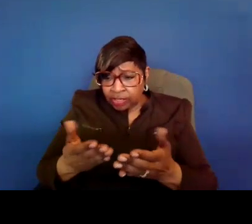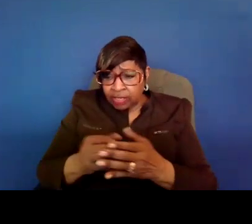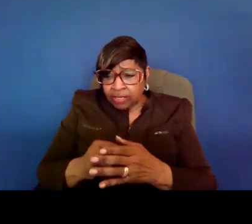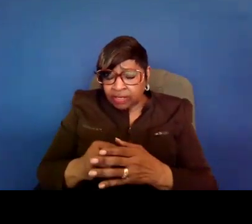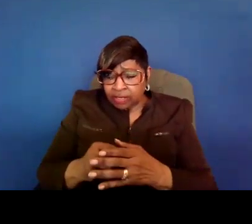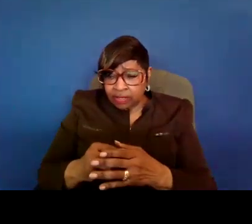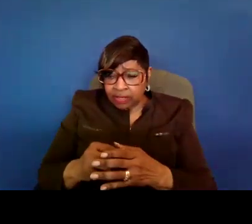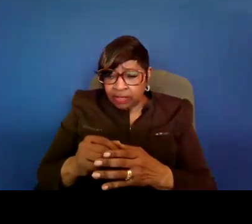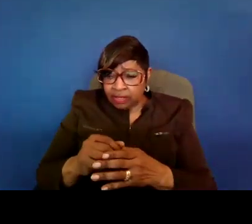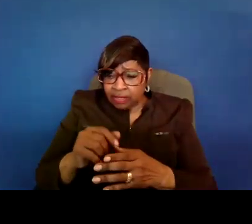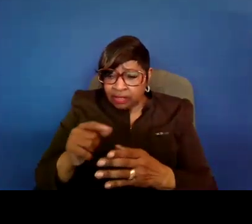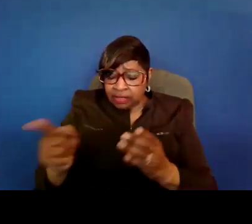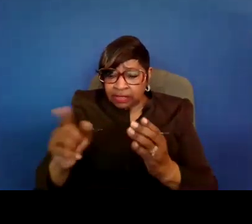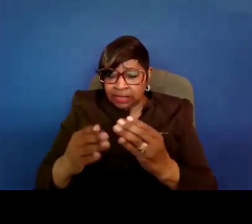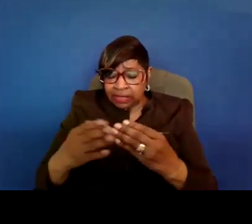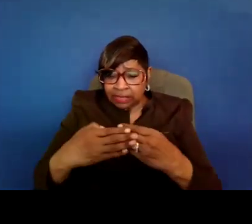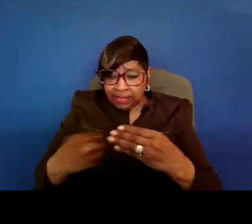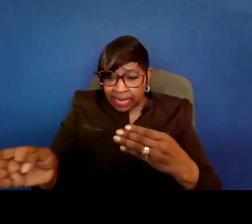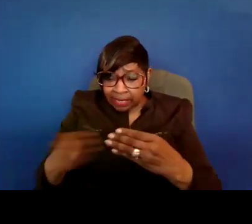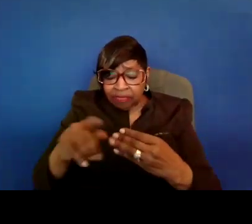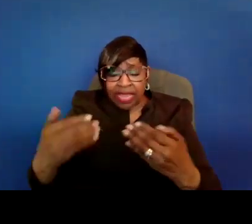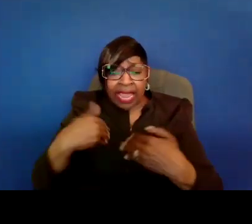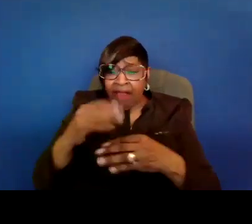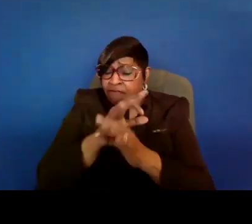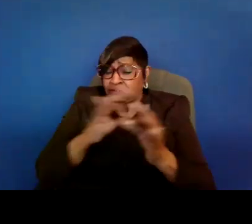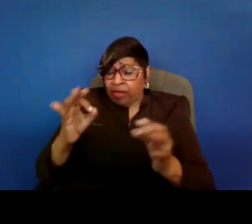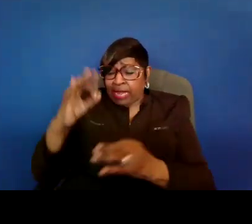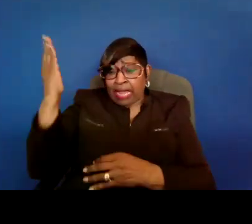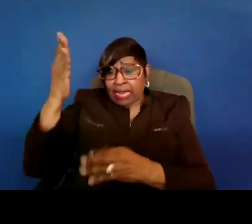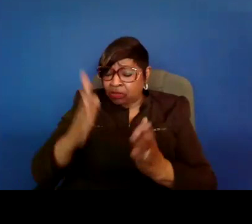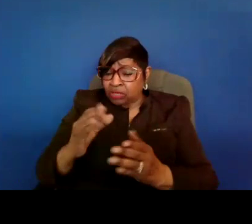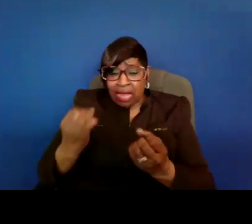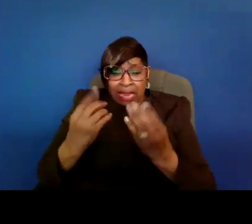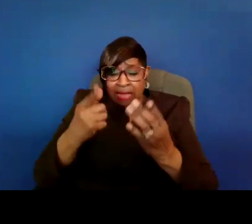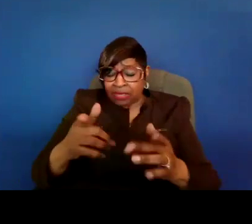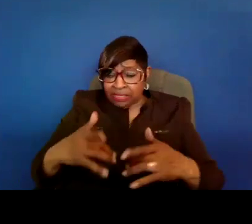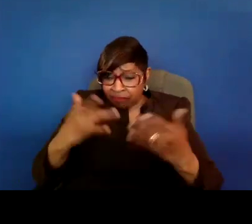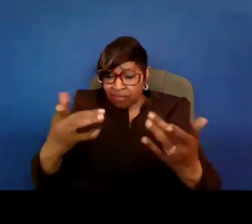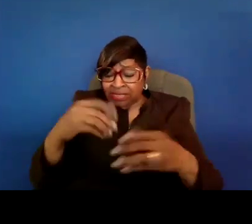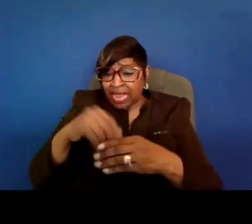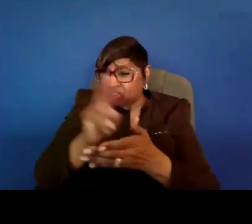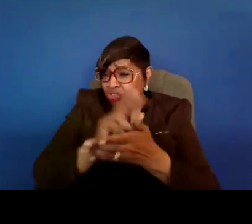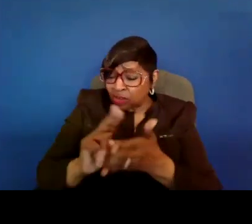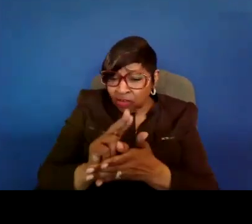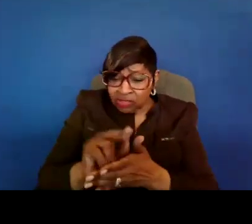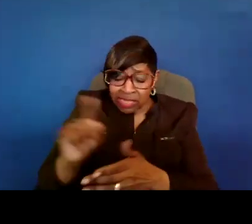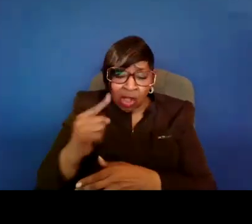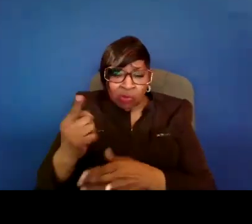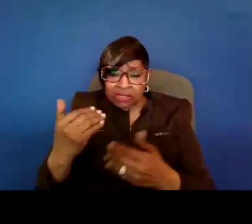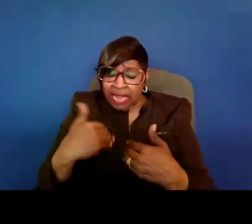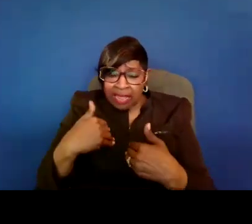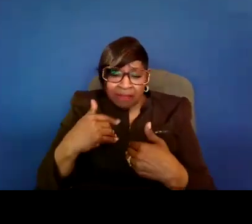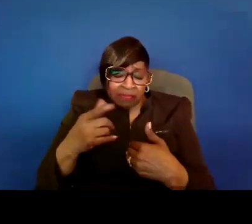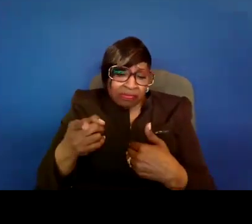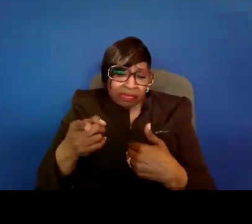example, there's such gatekeepers, but then they have free lectures. So, and then, a lot of these events in these universities always have, at least some cheese cubes, but